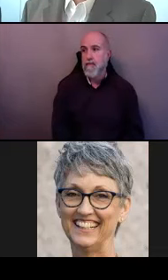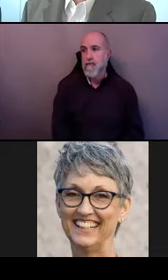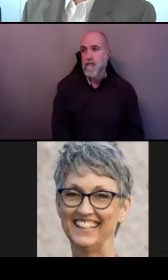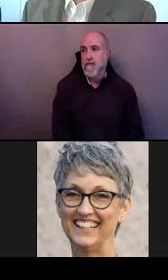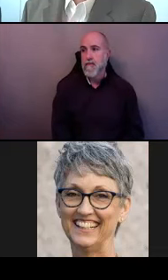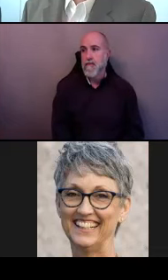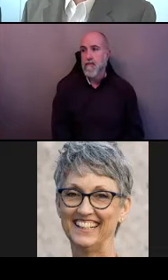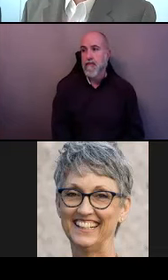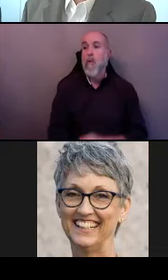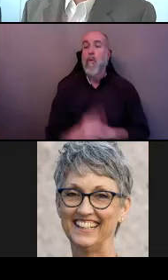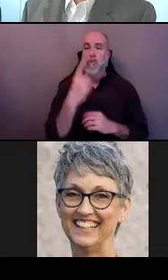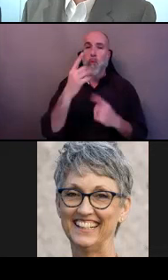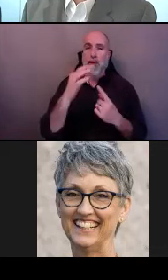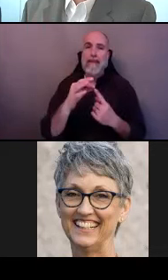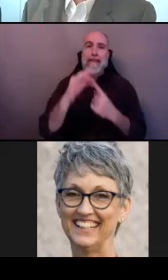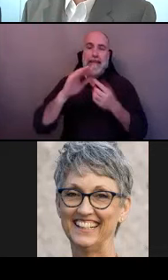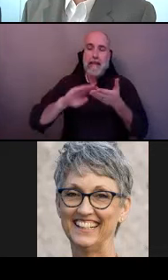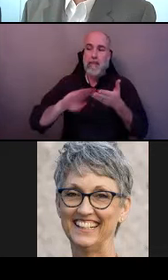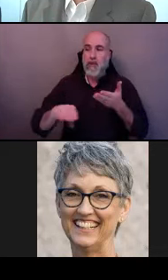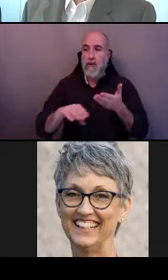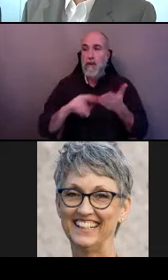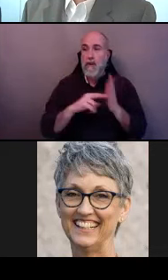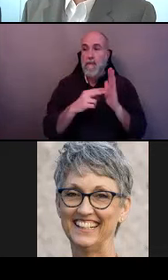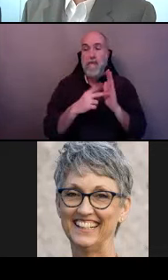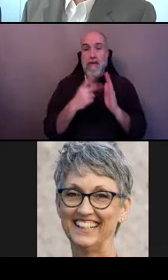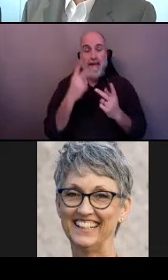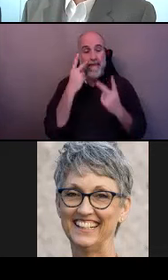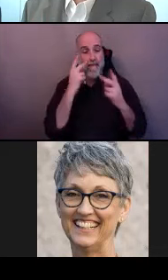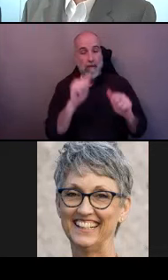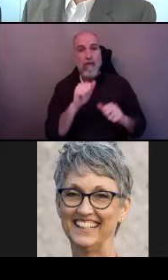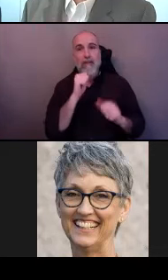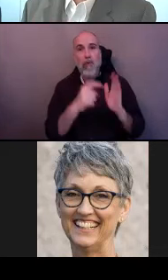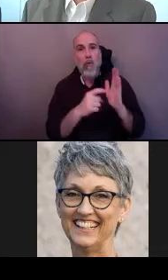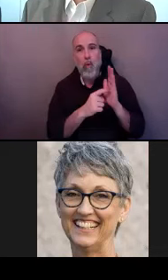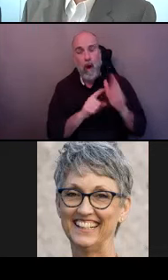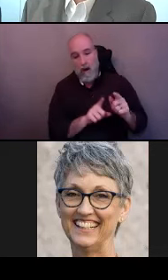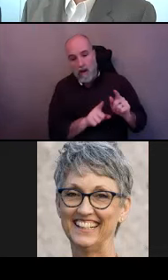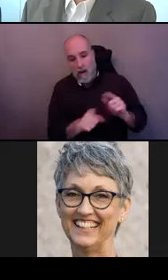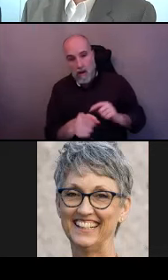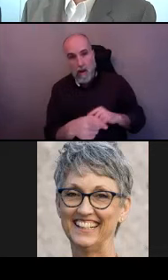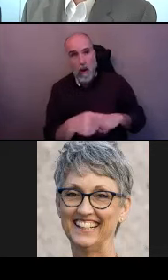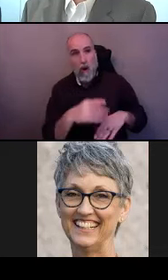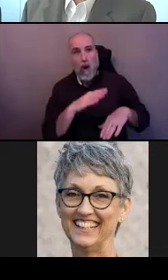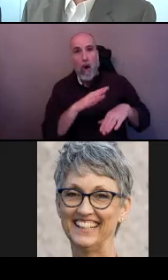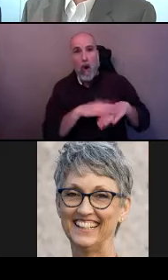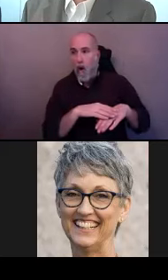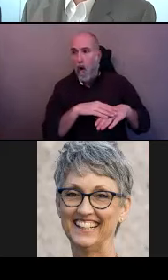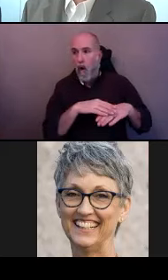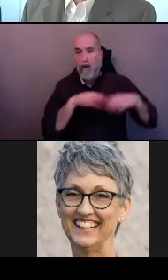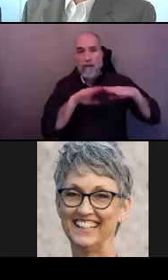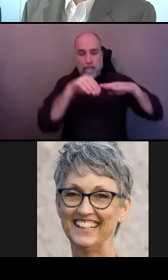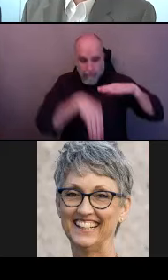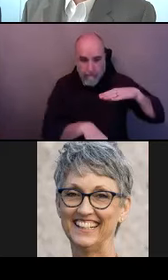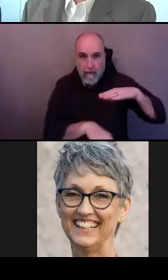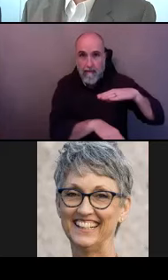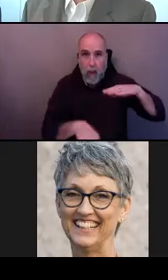and there is an exception. It's the exception is the visible route is not required through an area located on a split level or sunken floor,